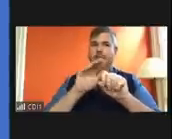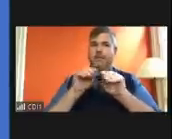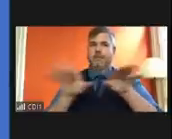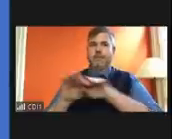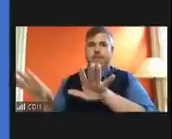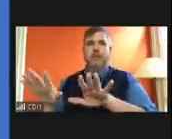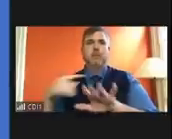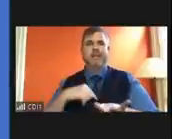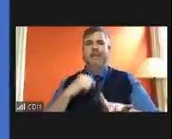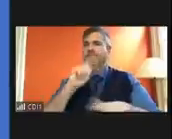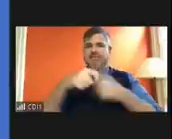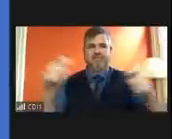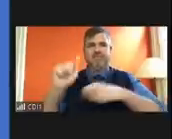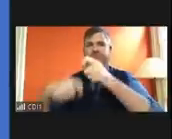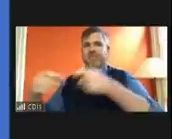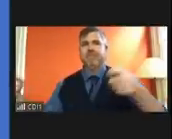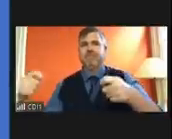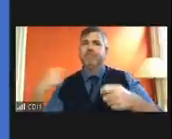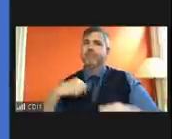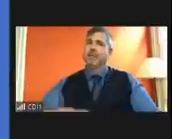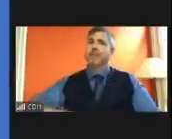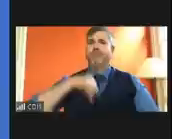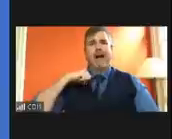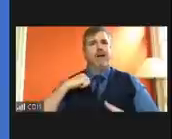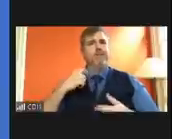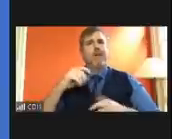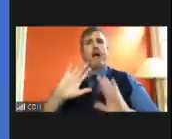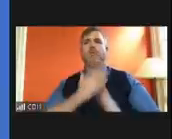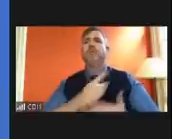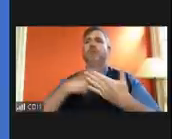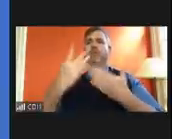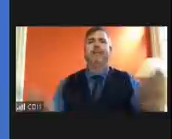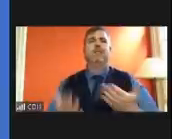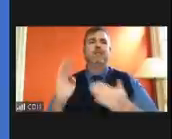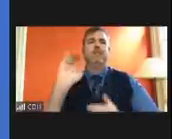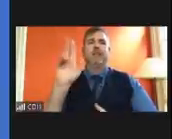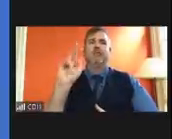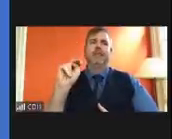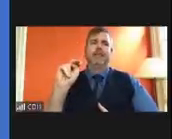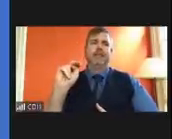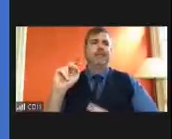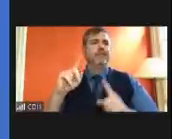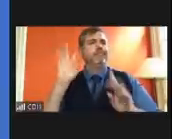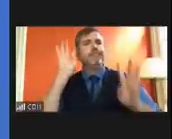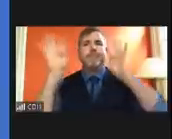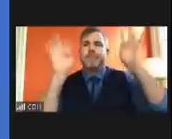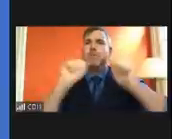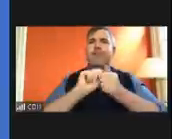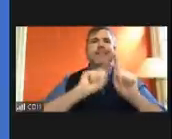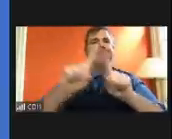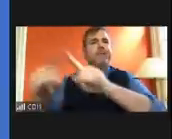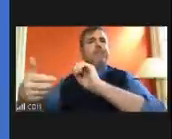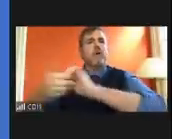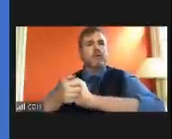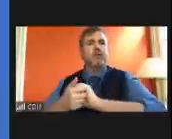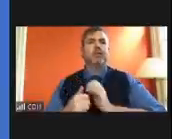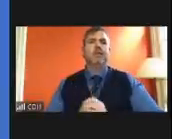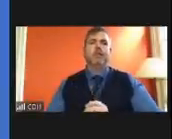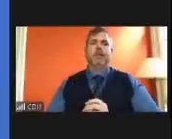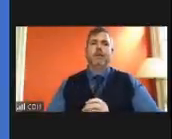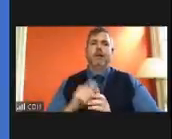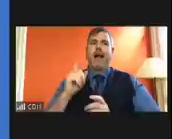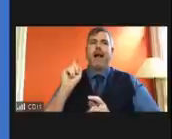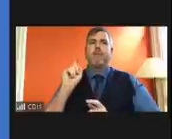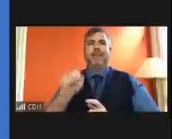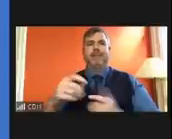of innovation from all the partners, including the County Department of Public Health, with many unique health orders to support this work.